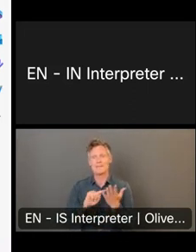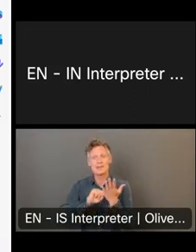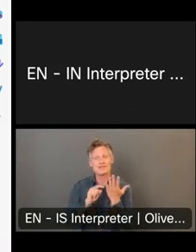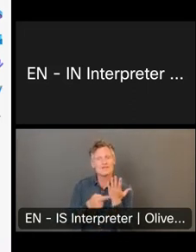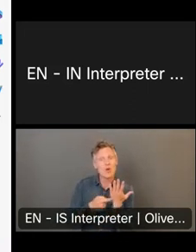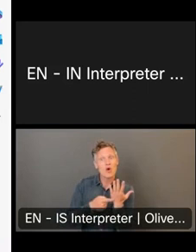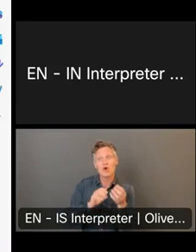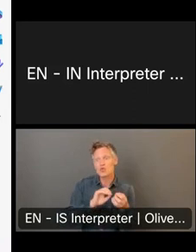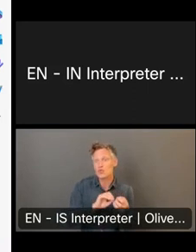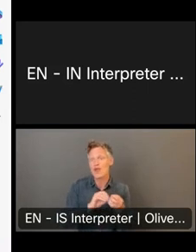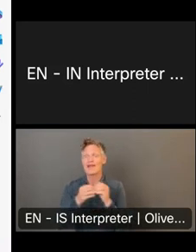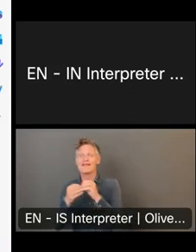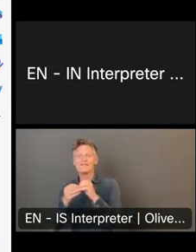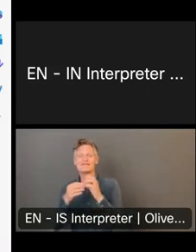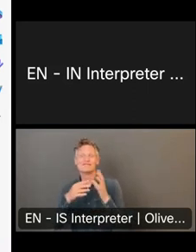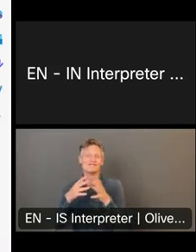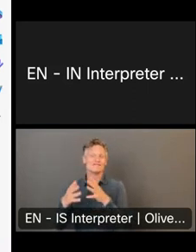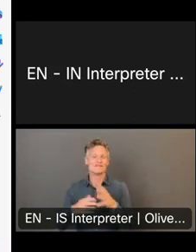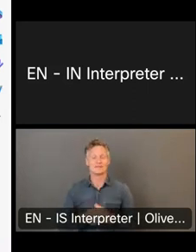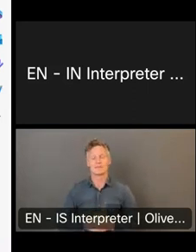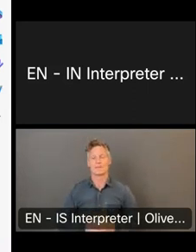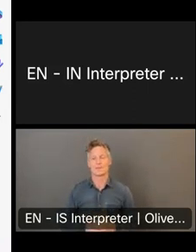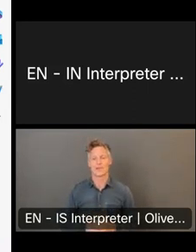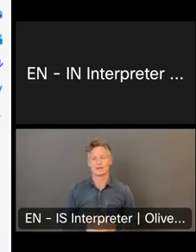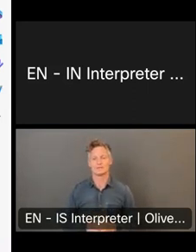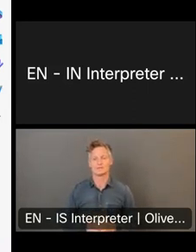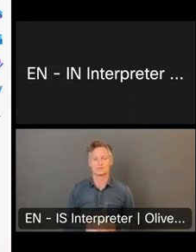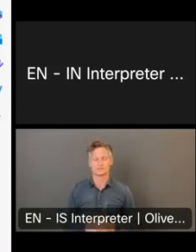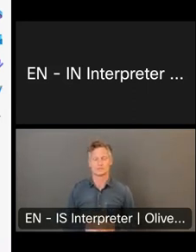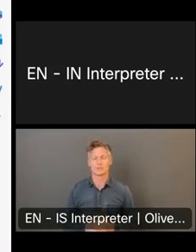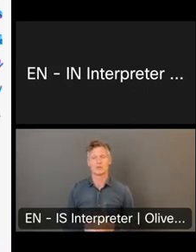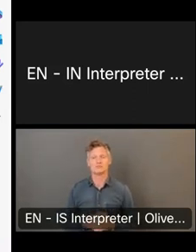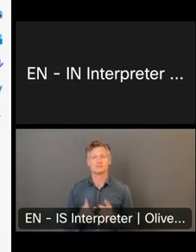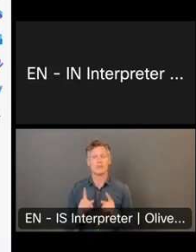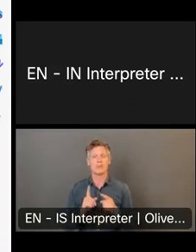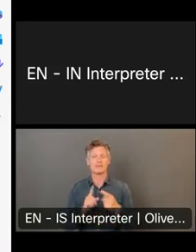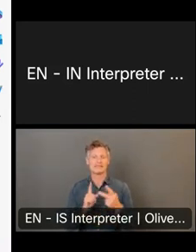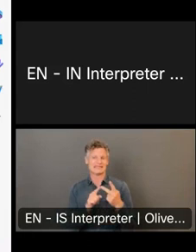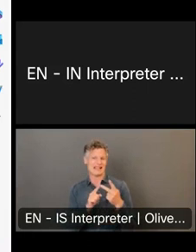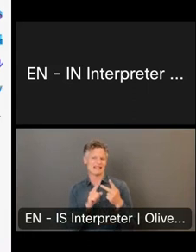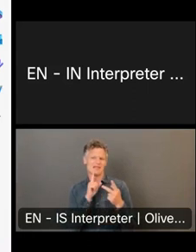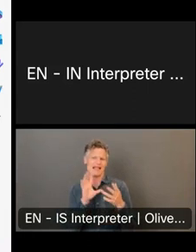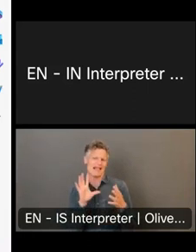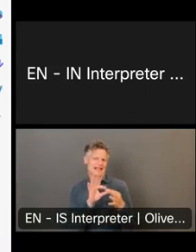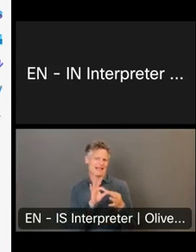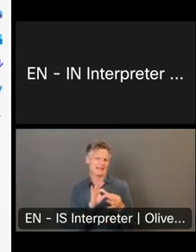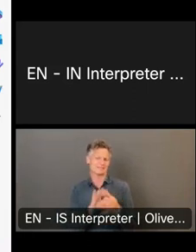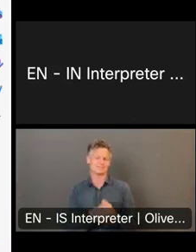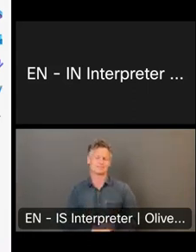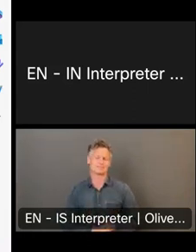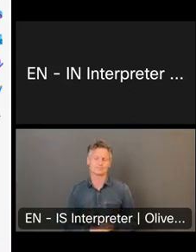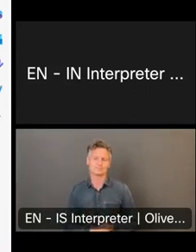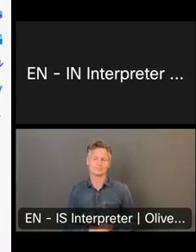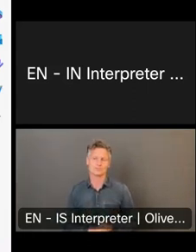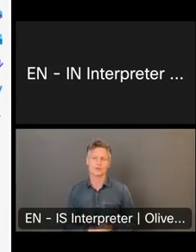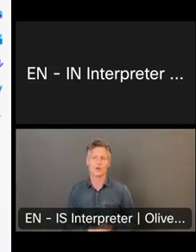and like that. And second, but it is also related, do you suggest that